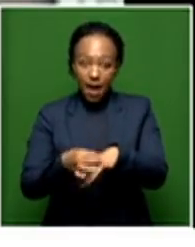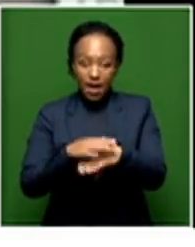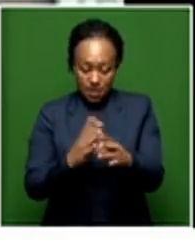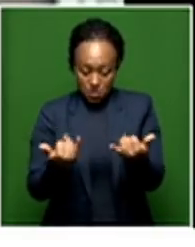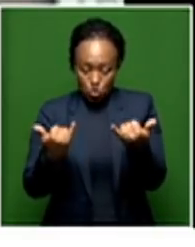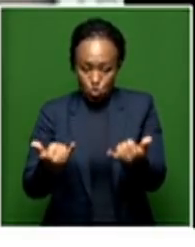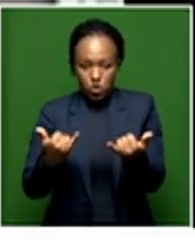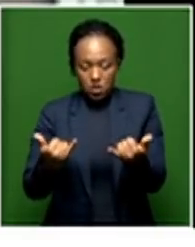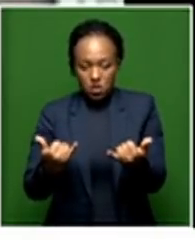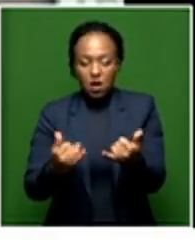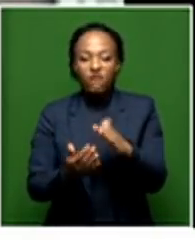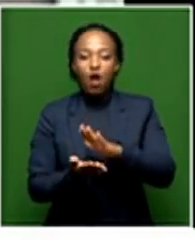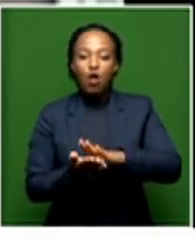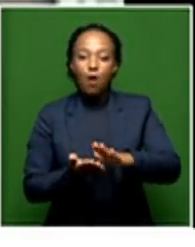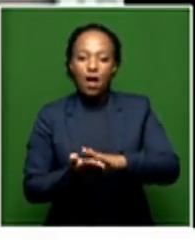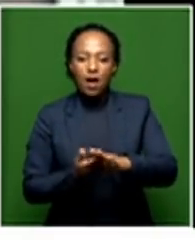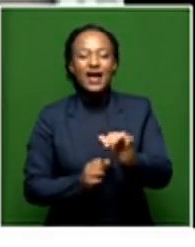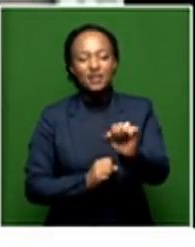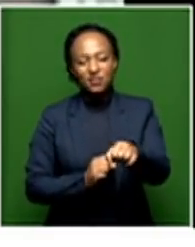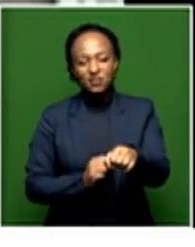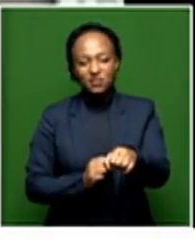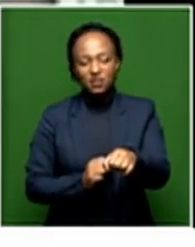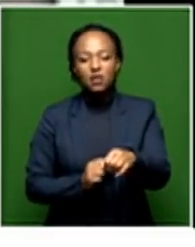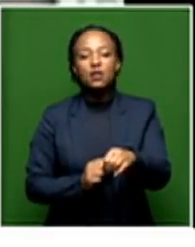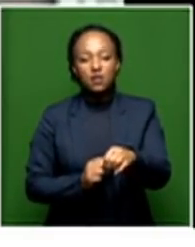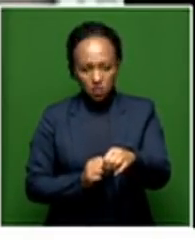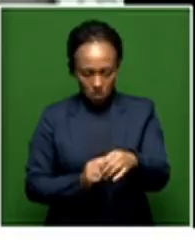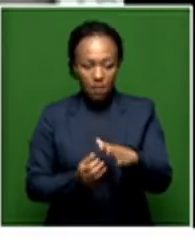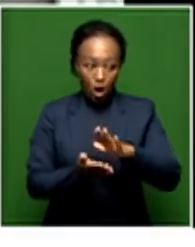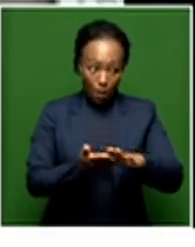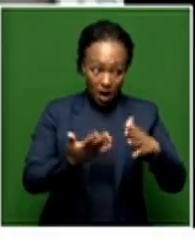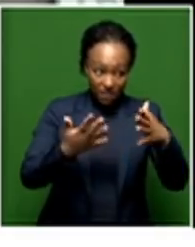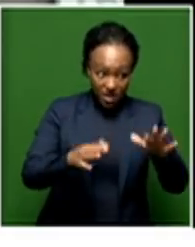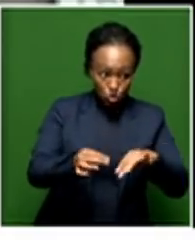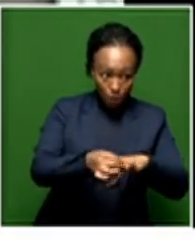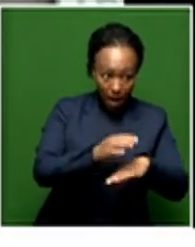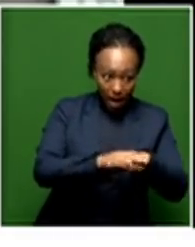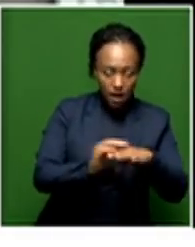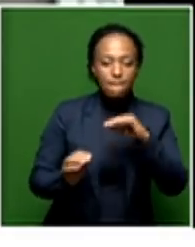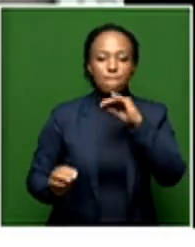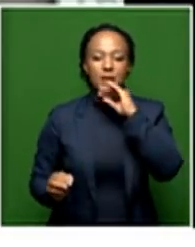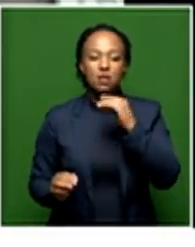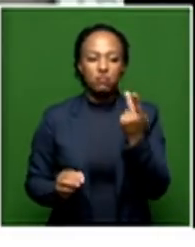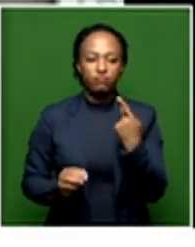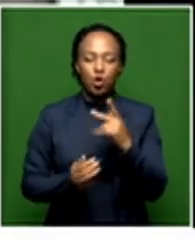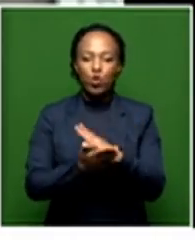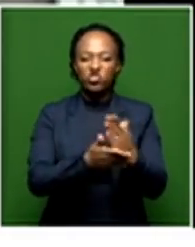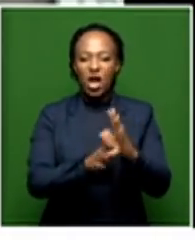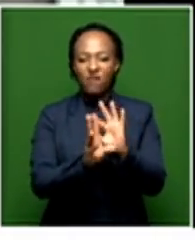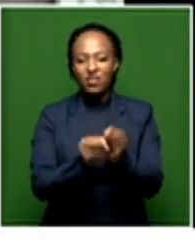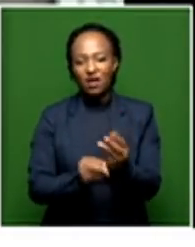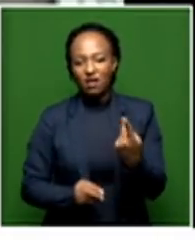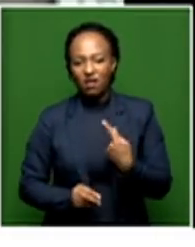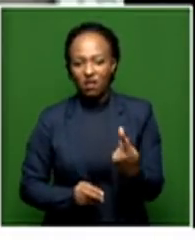South Africa, a customary marriage, yes, it is by default in community of property. Now, of course,